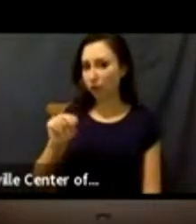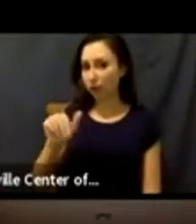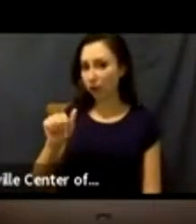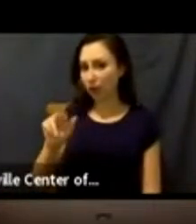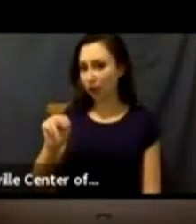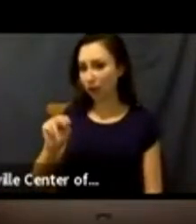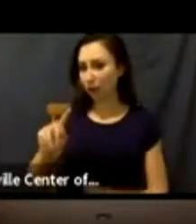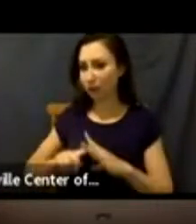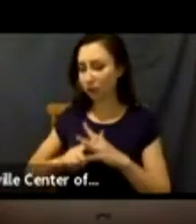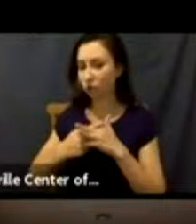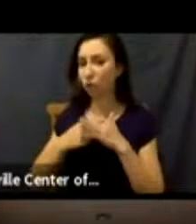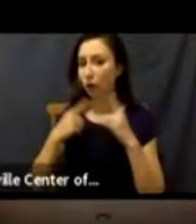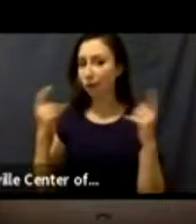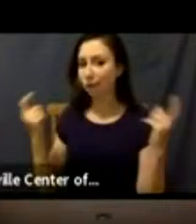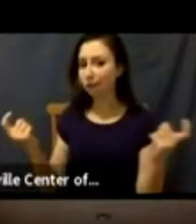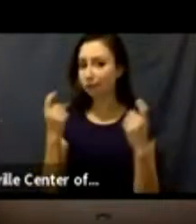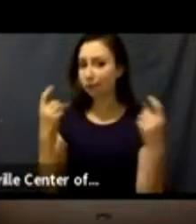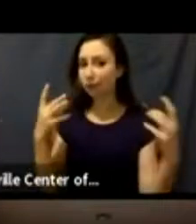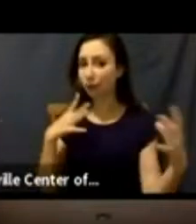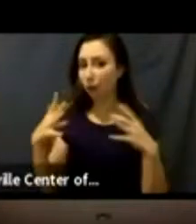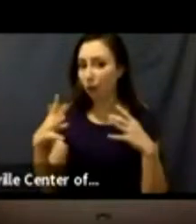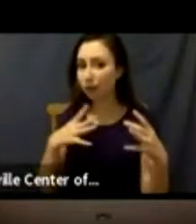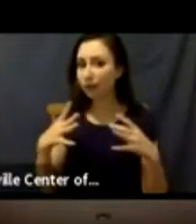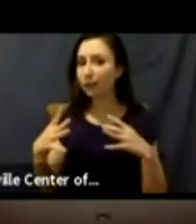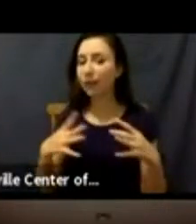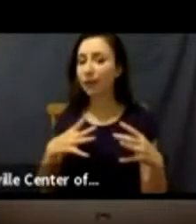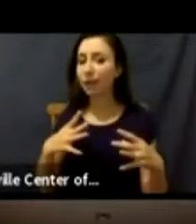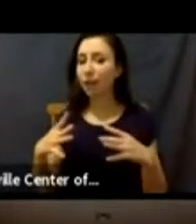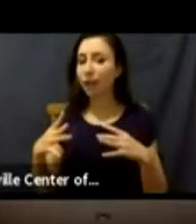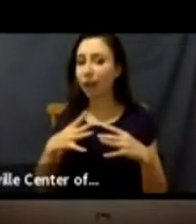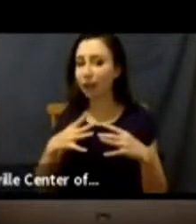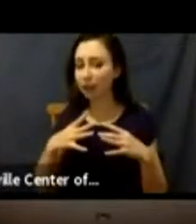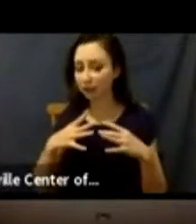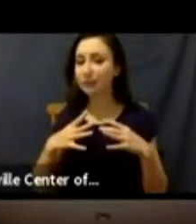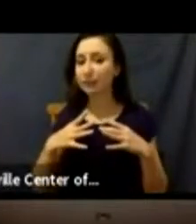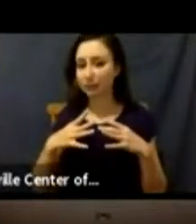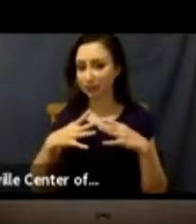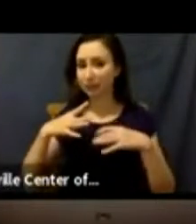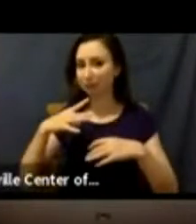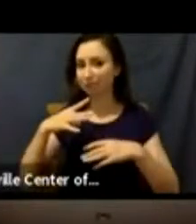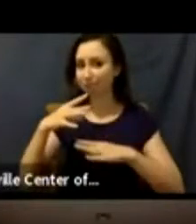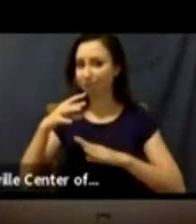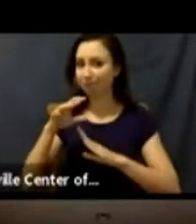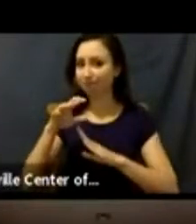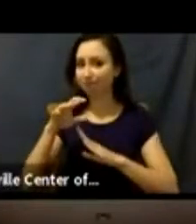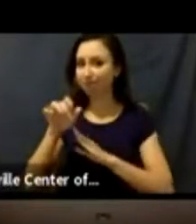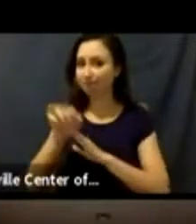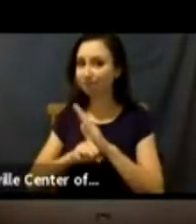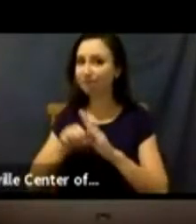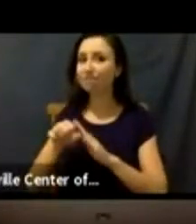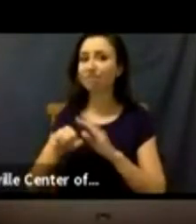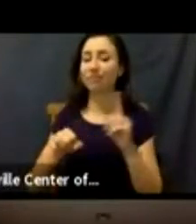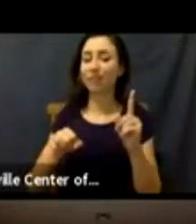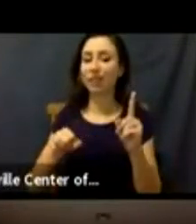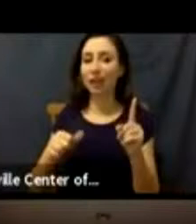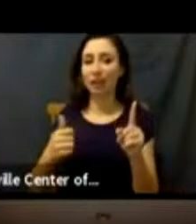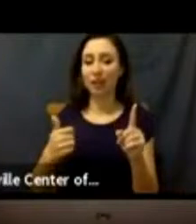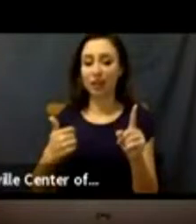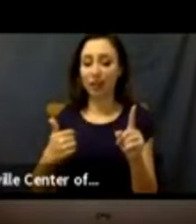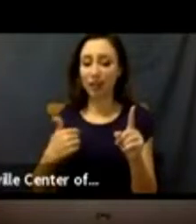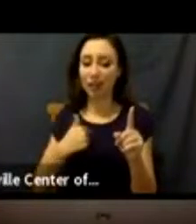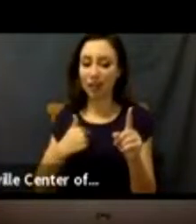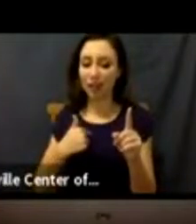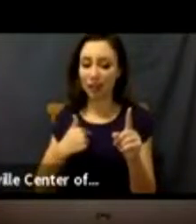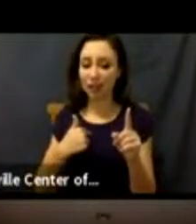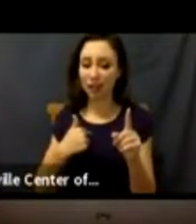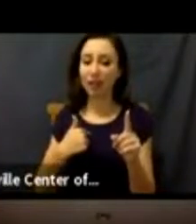holiday season, and it really gets to Dr. O'Brien's point as well. I mean, I don't know how much of this, I think November is going to be